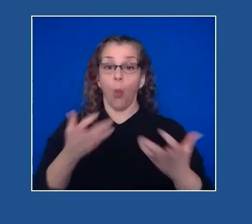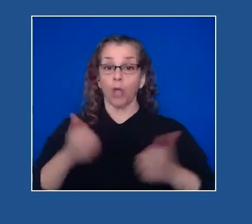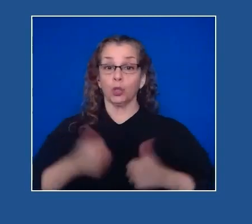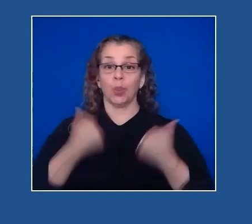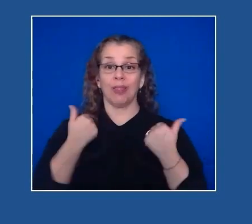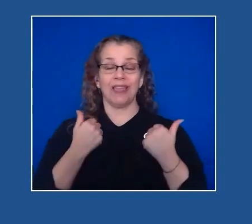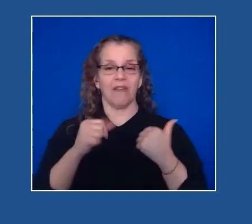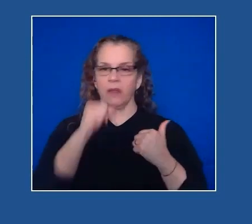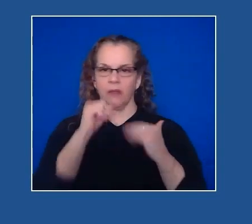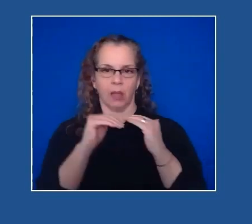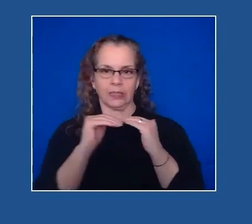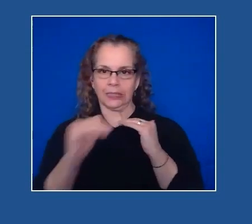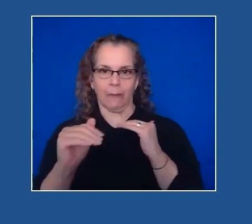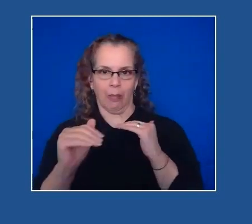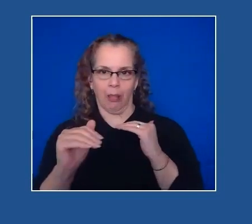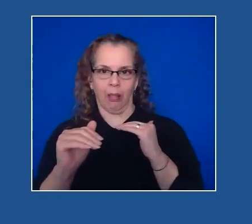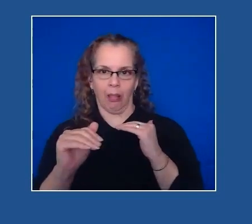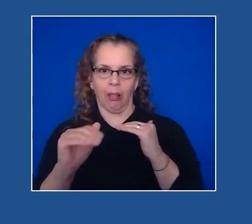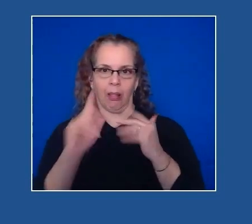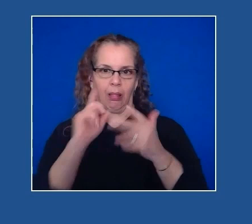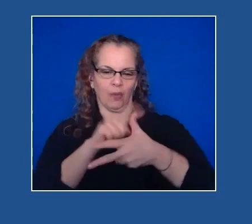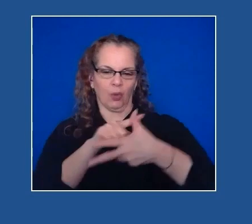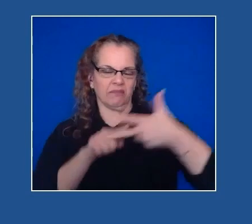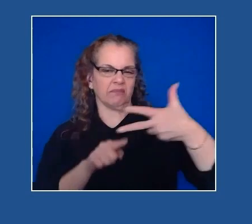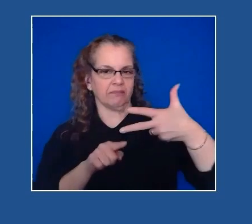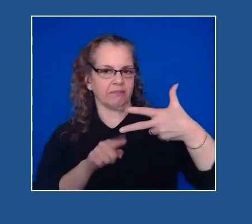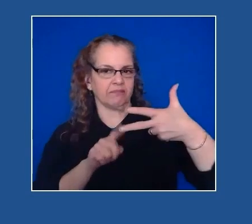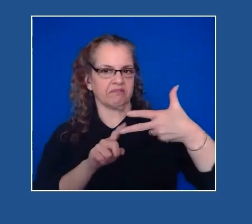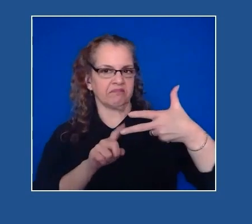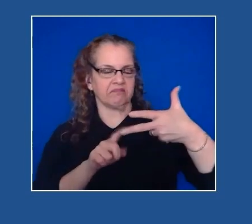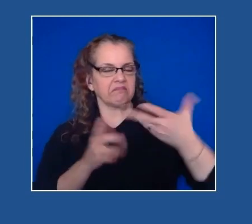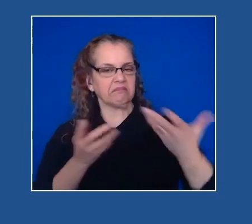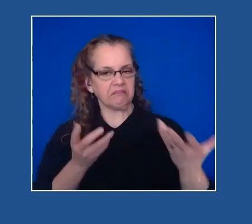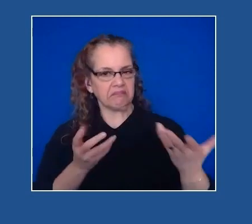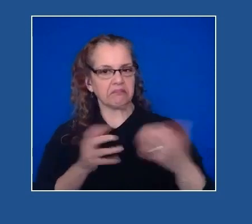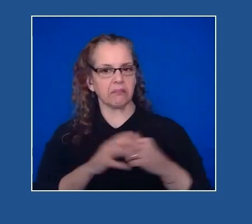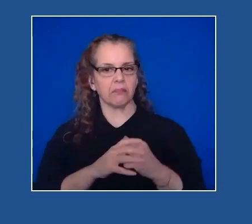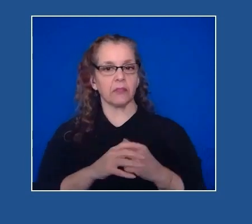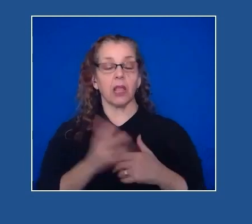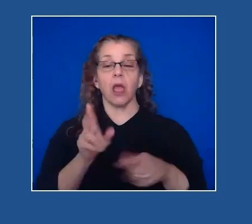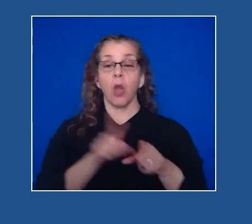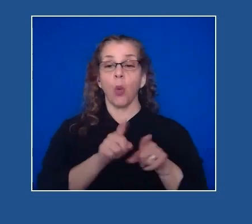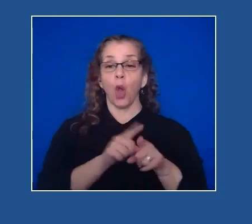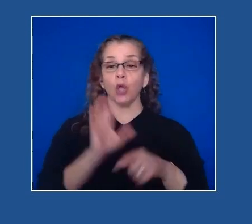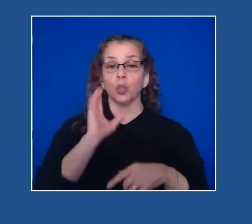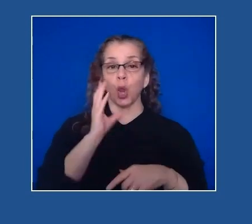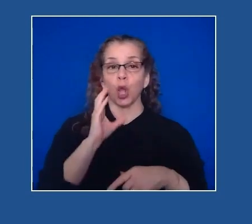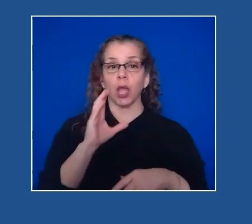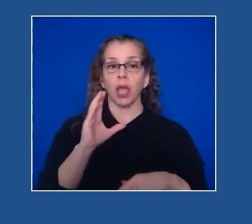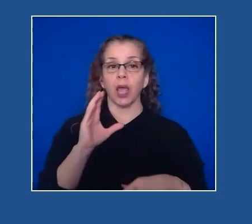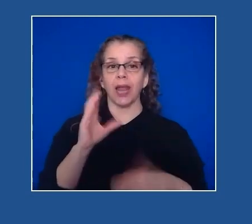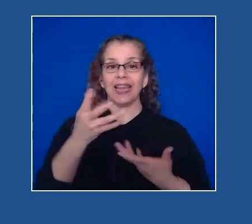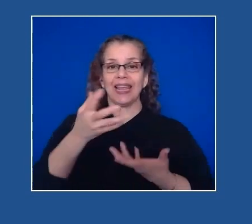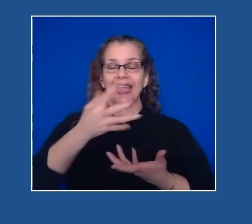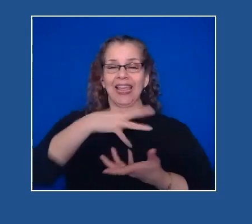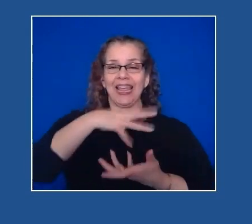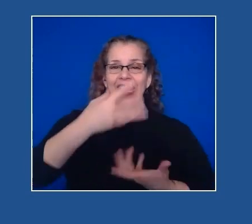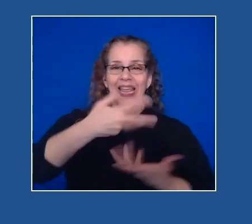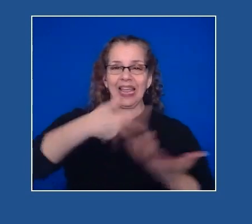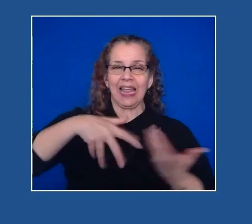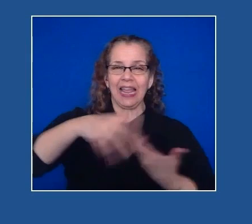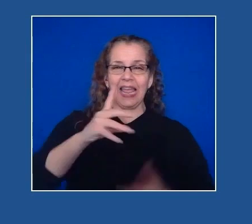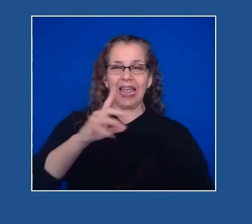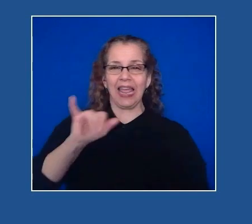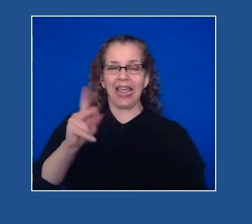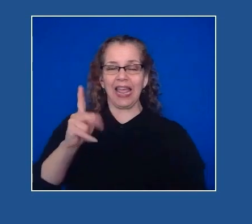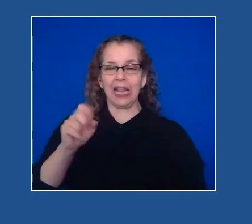then finally, it's not on the slide, but we also looked at intra-class correlation coefficients, which is just a technical